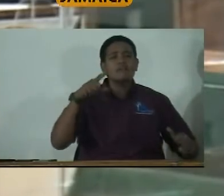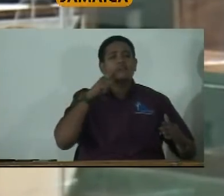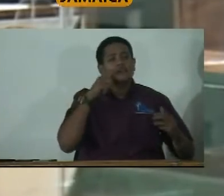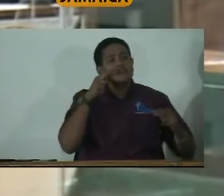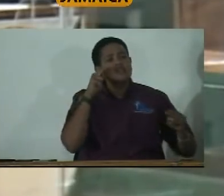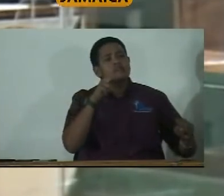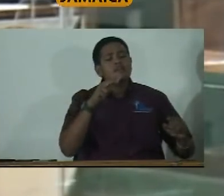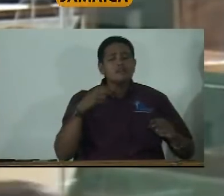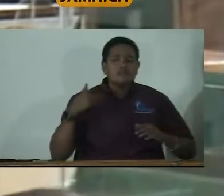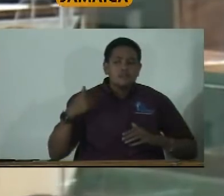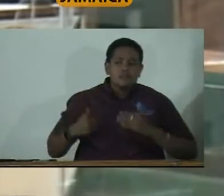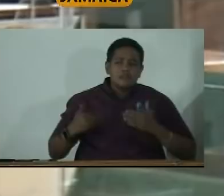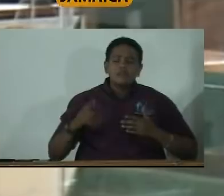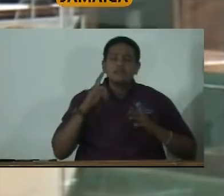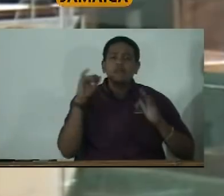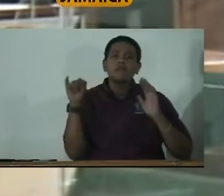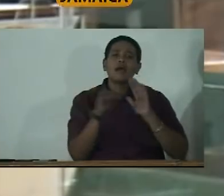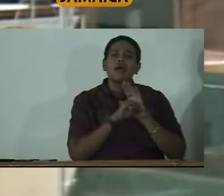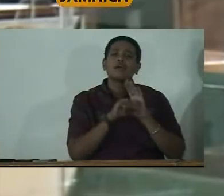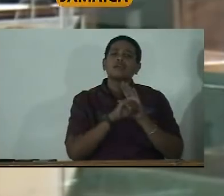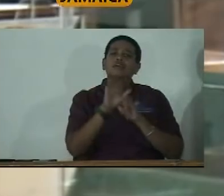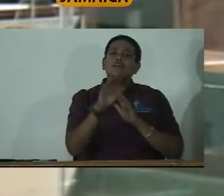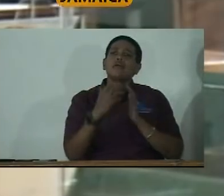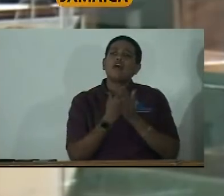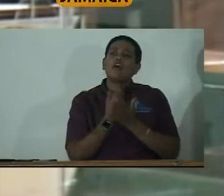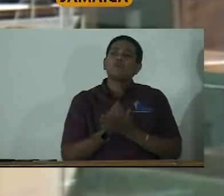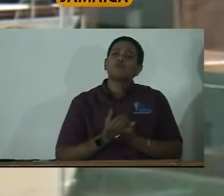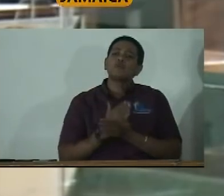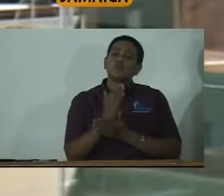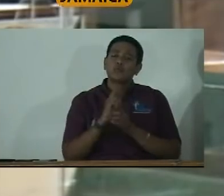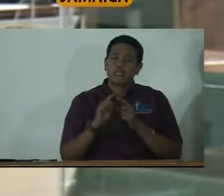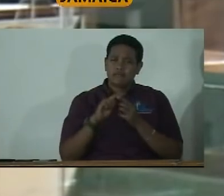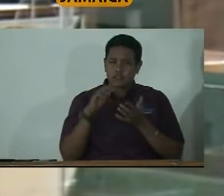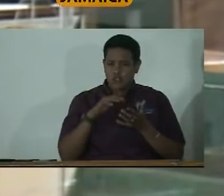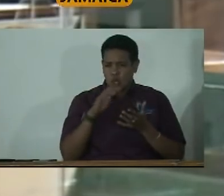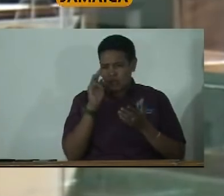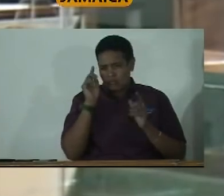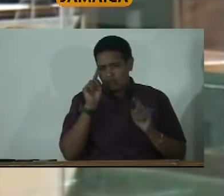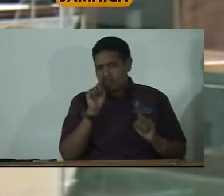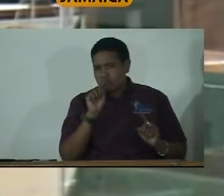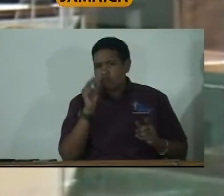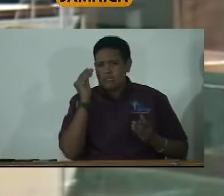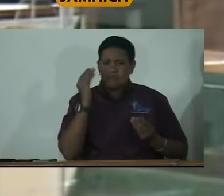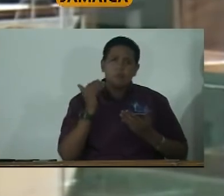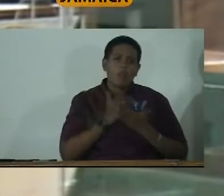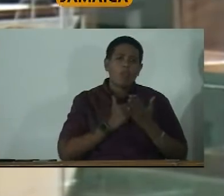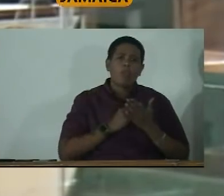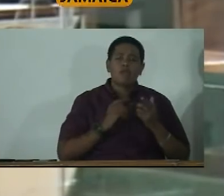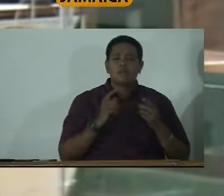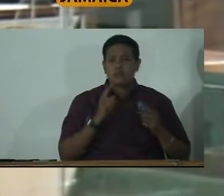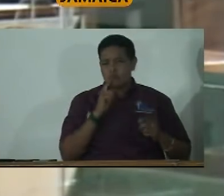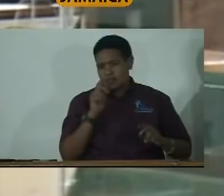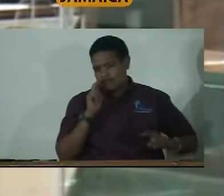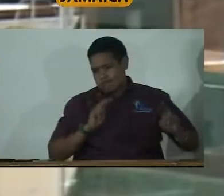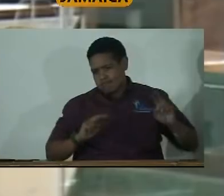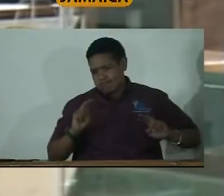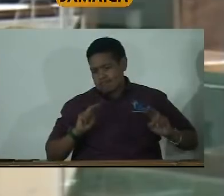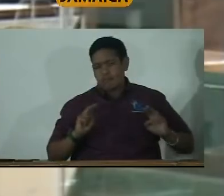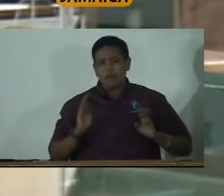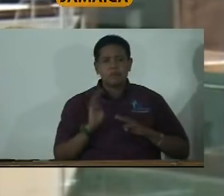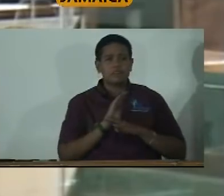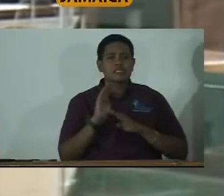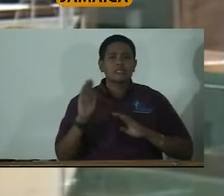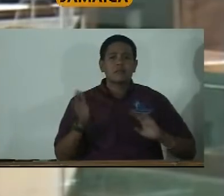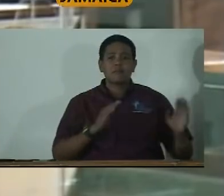chain from the identification of opportunities through feasibility studies, due diligence, and business planning, to fundraising, project